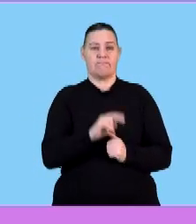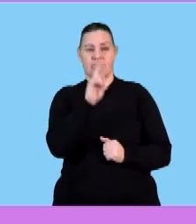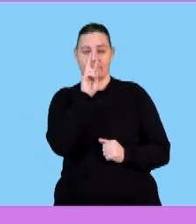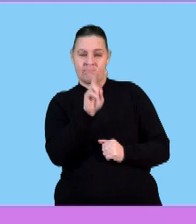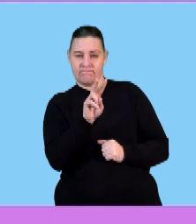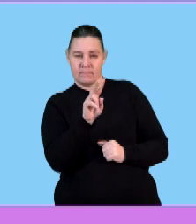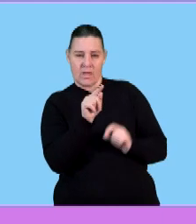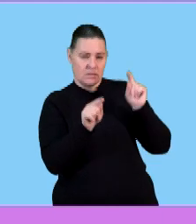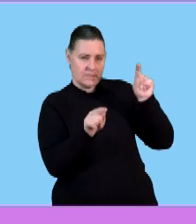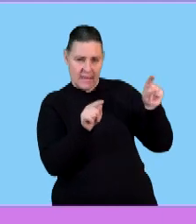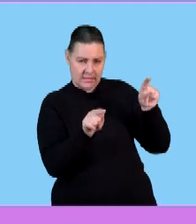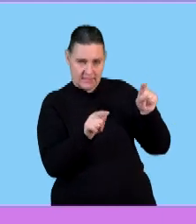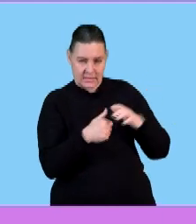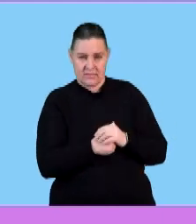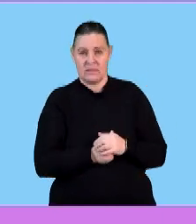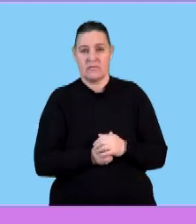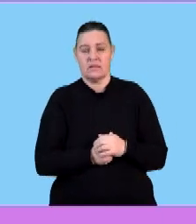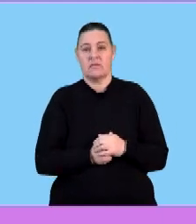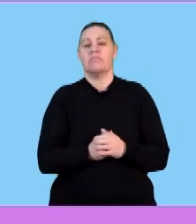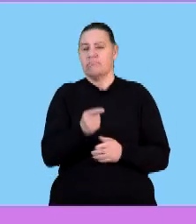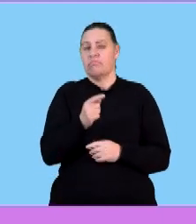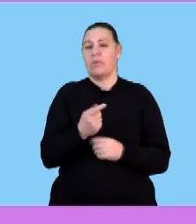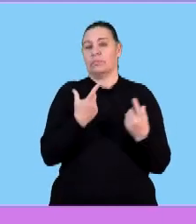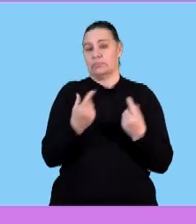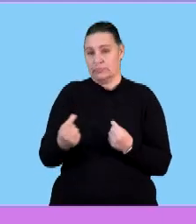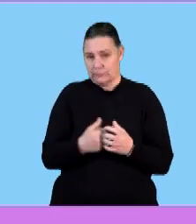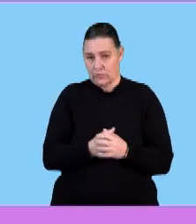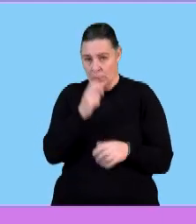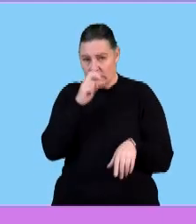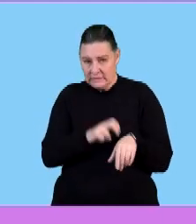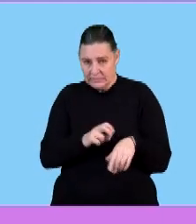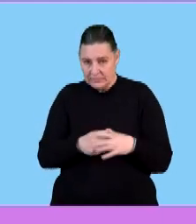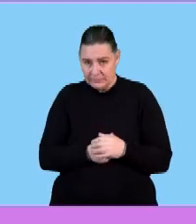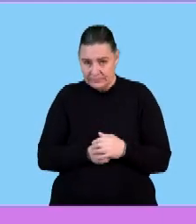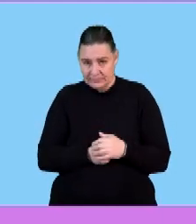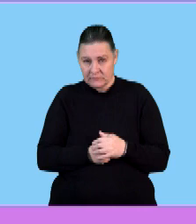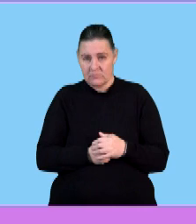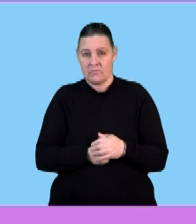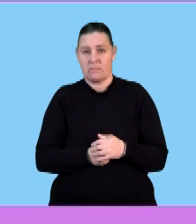the two sides in question. Those two sides. All right, that's what we're doing.